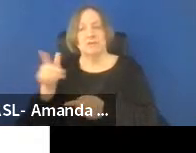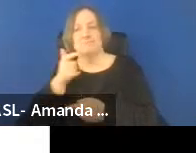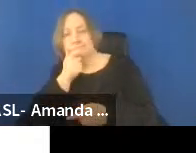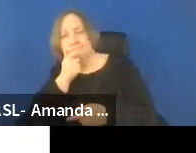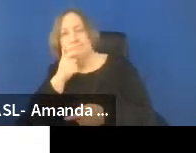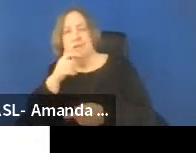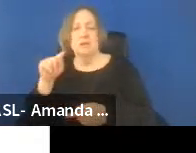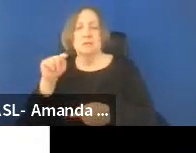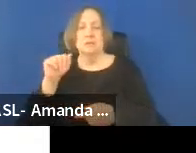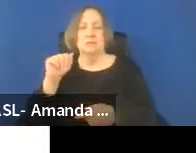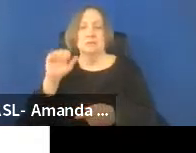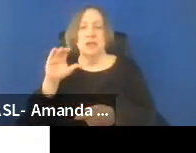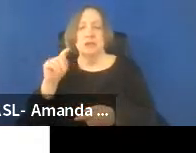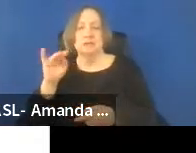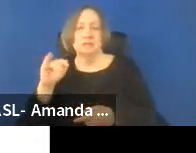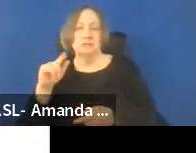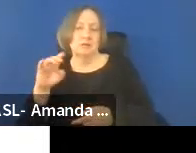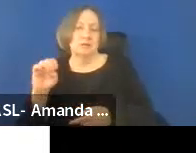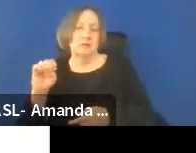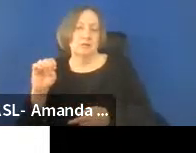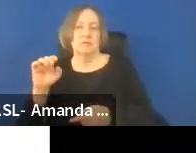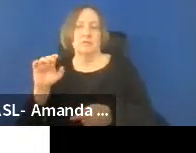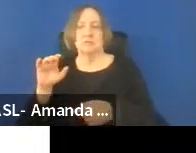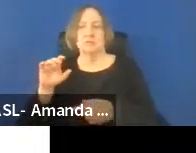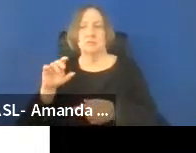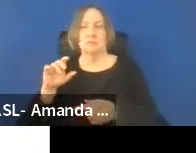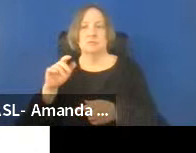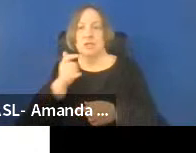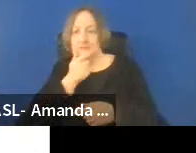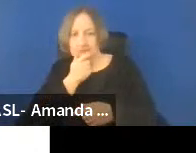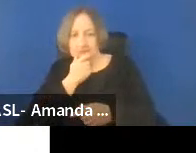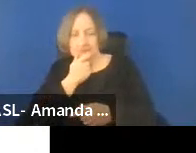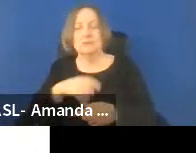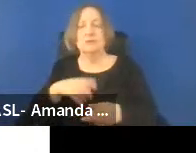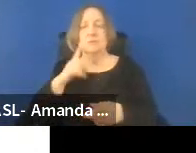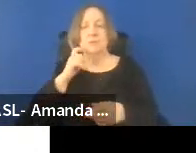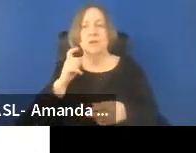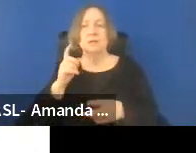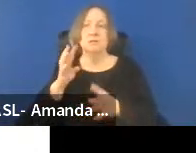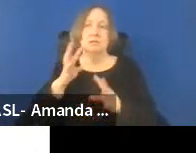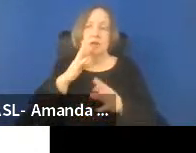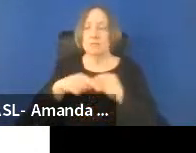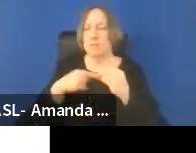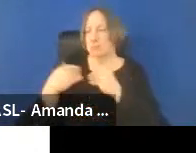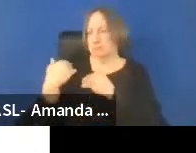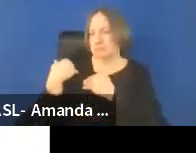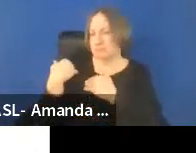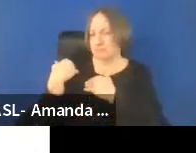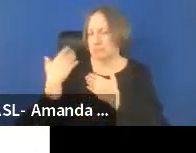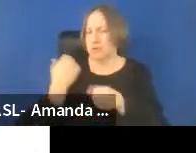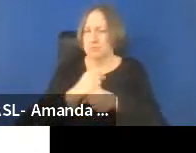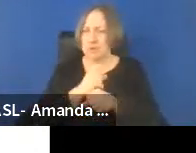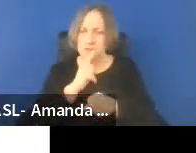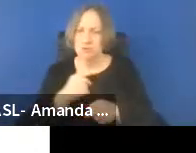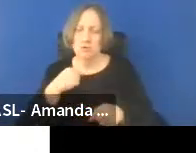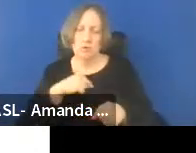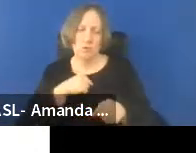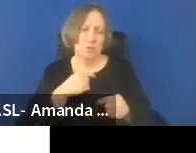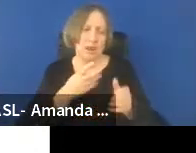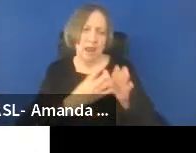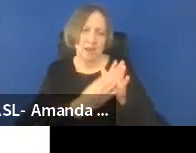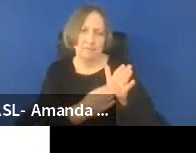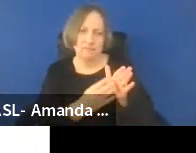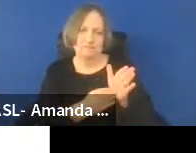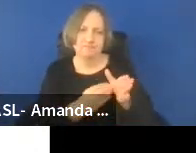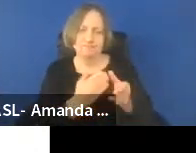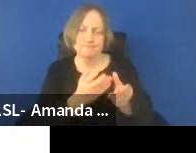which we found to be very problematic, because speaking of accountability, making sure that we have recordings